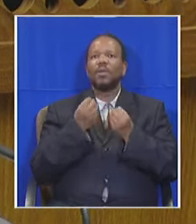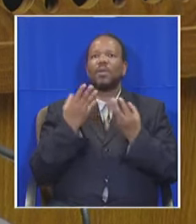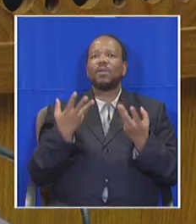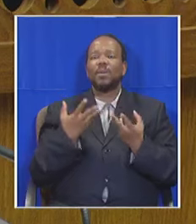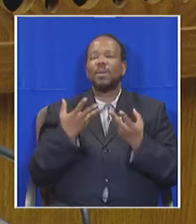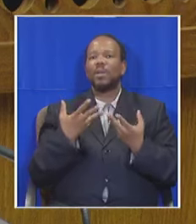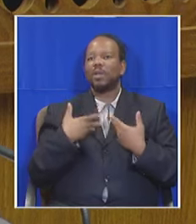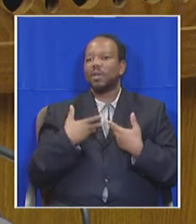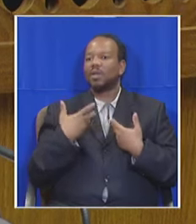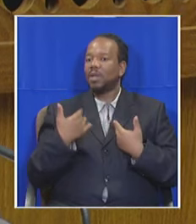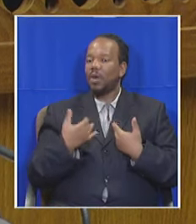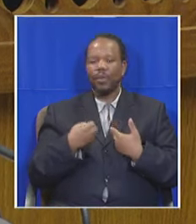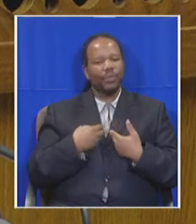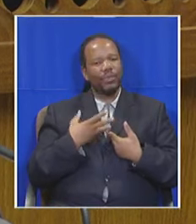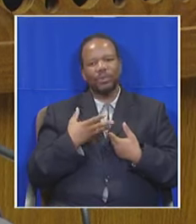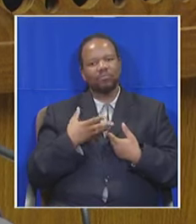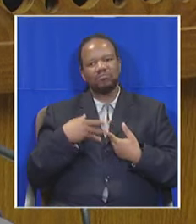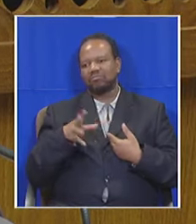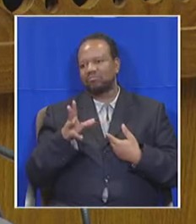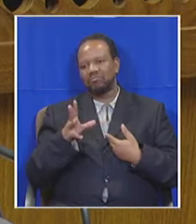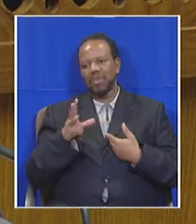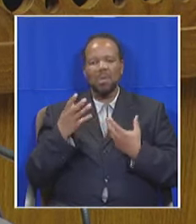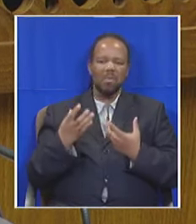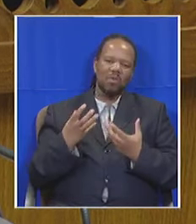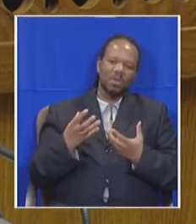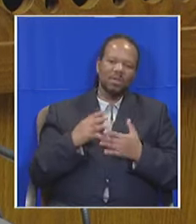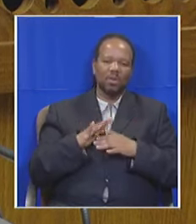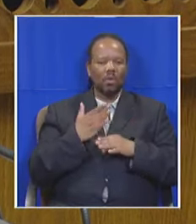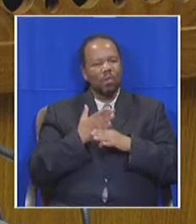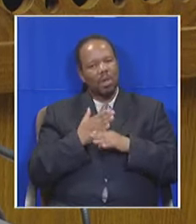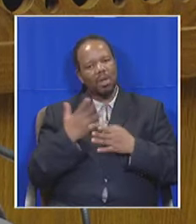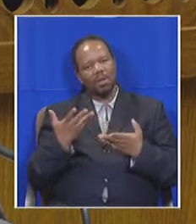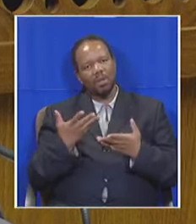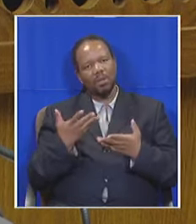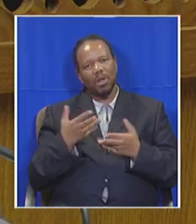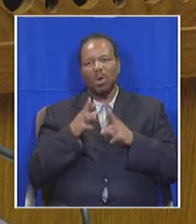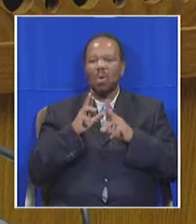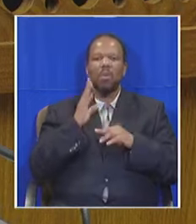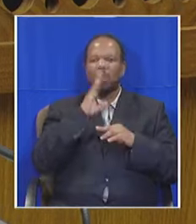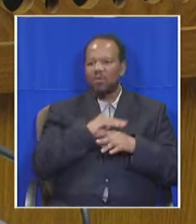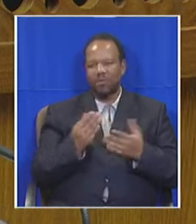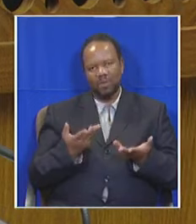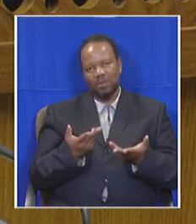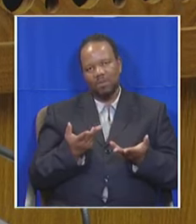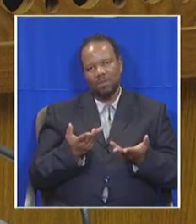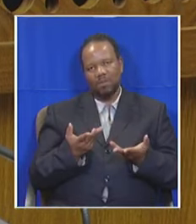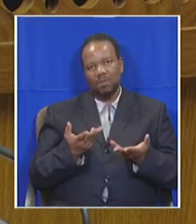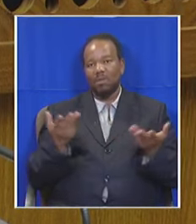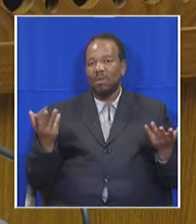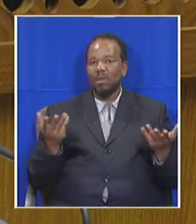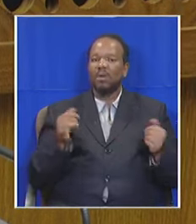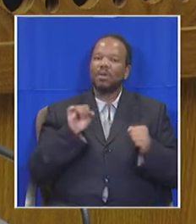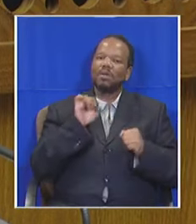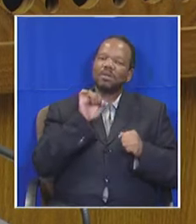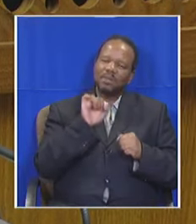on the rise as a result of poverty, lack of employment, and loss of hope. In this regard, there's a need to decriminalize